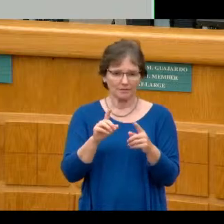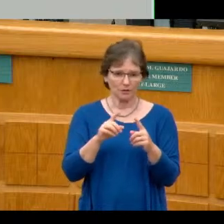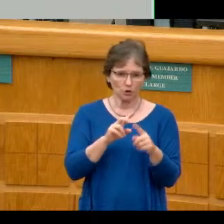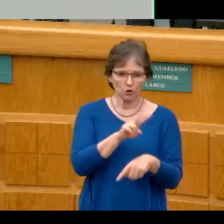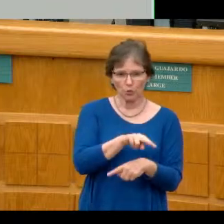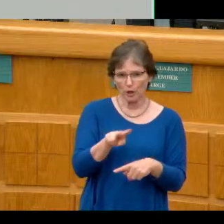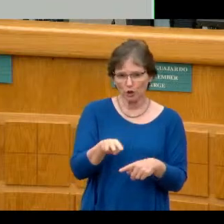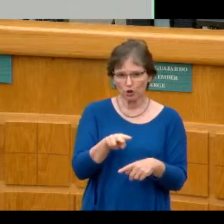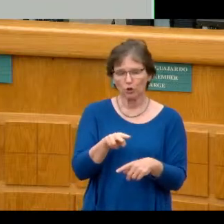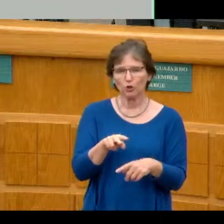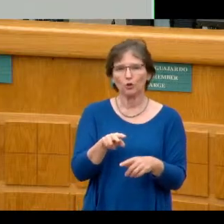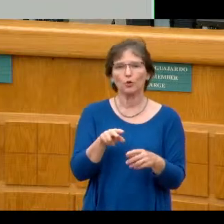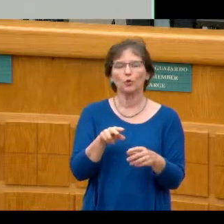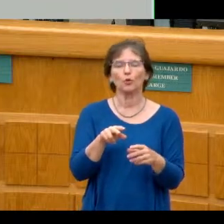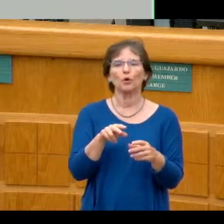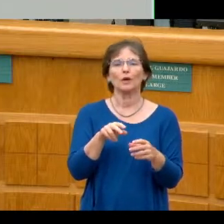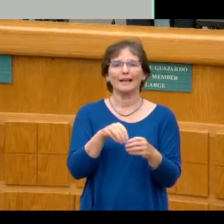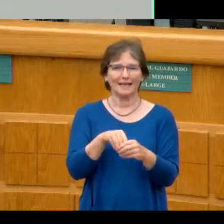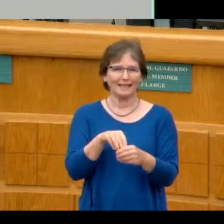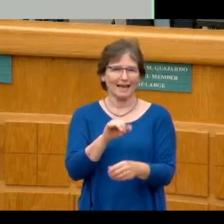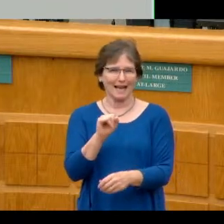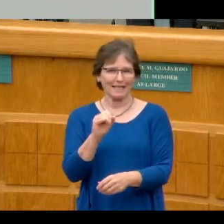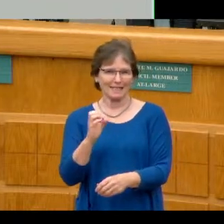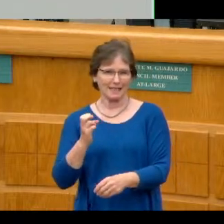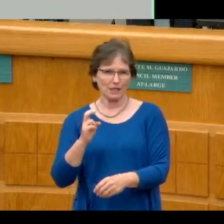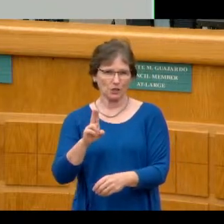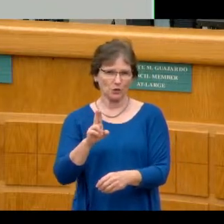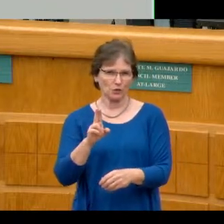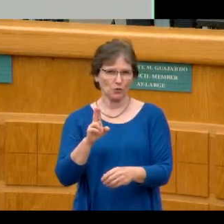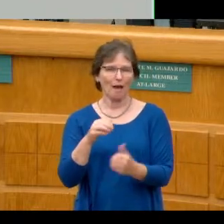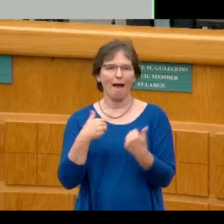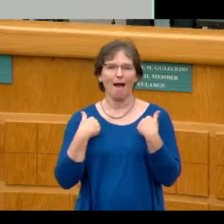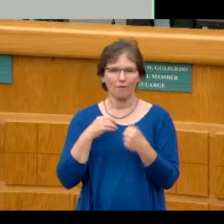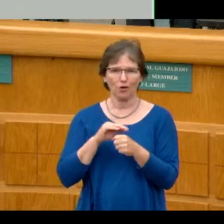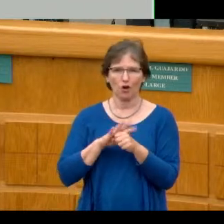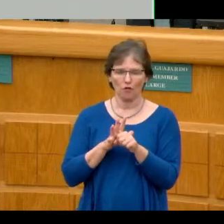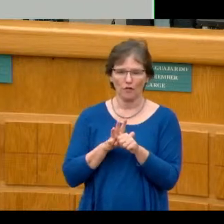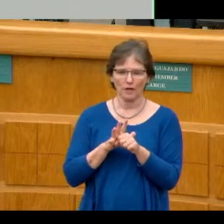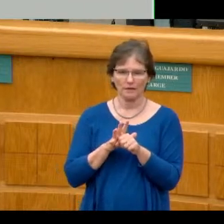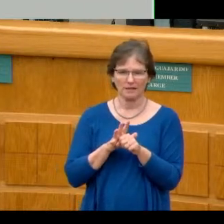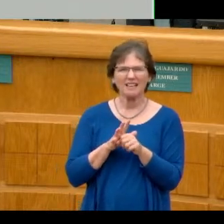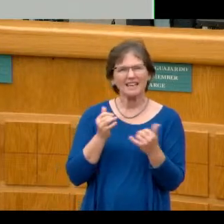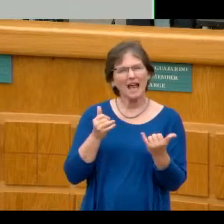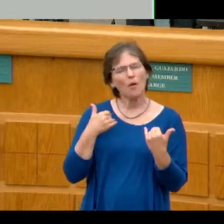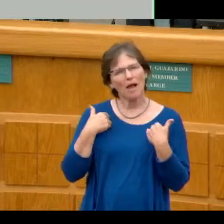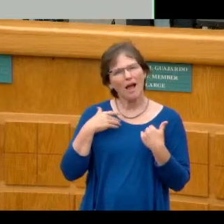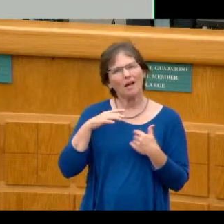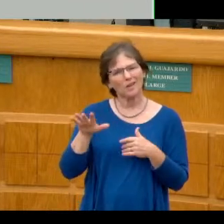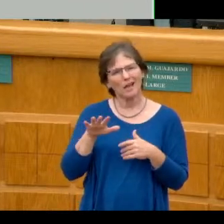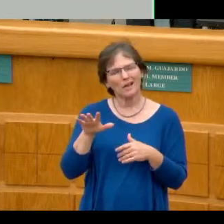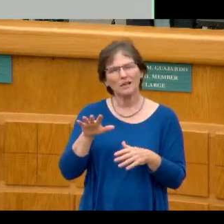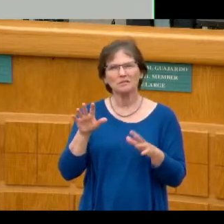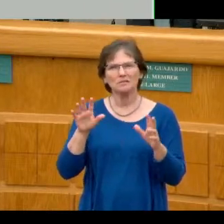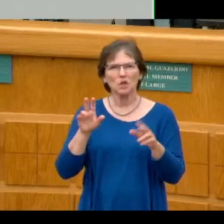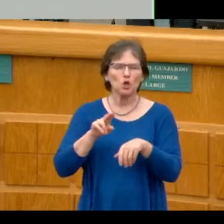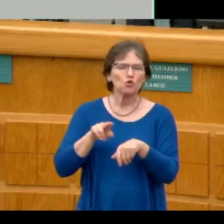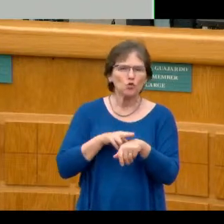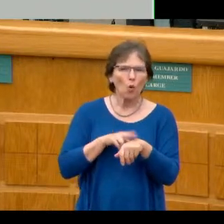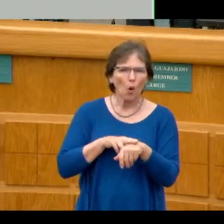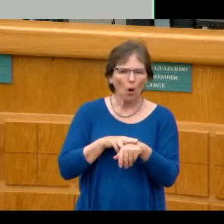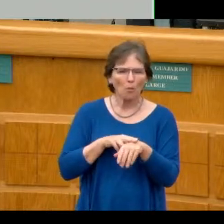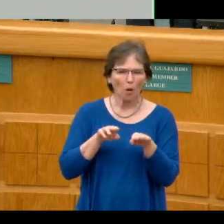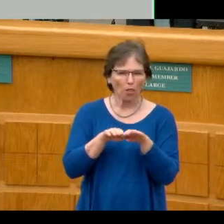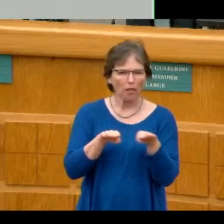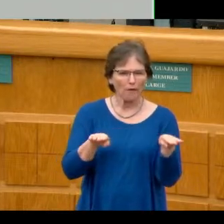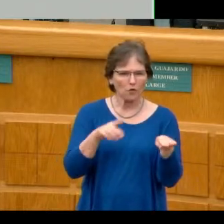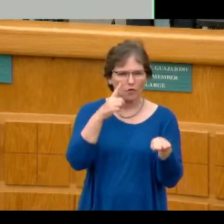to. Going from the percentage of people in the hospitals that are COVID positive to the people in the ICU that are COVID positive, we're